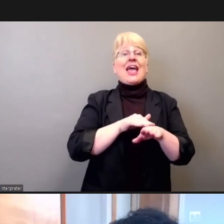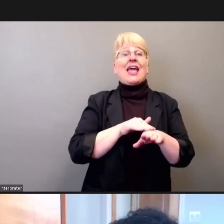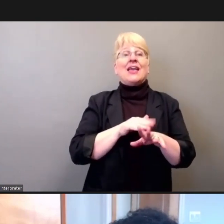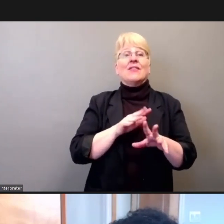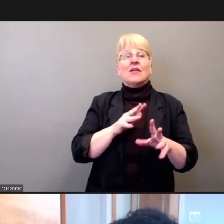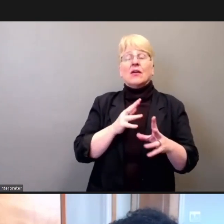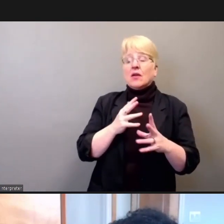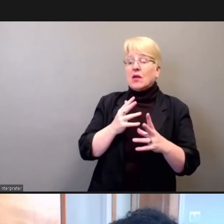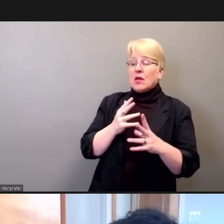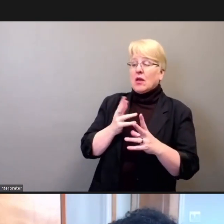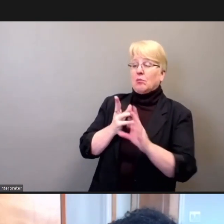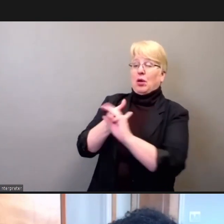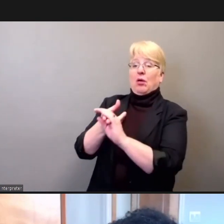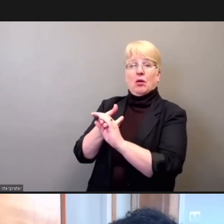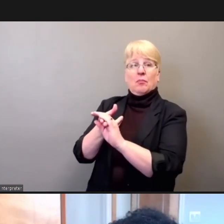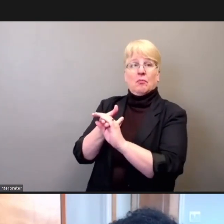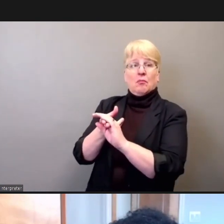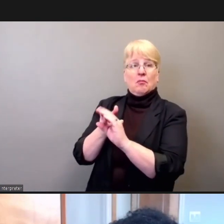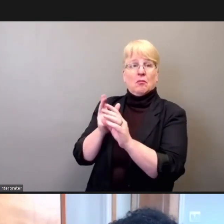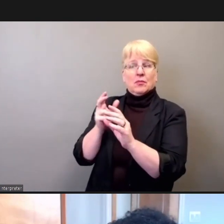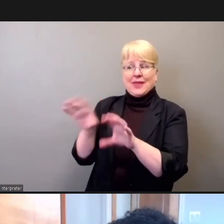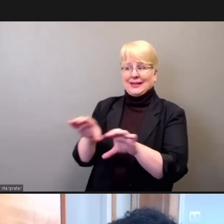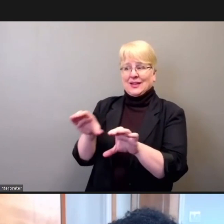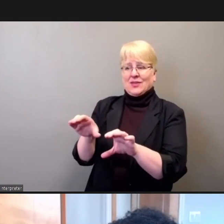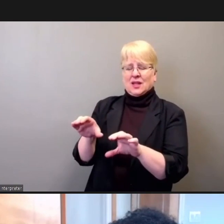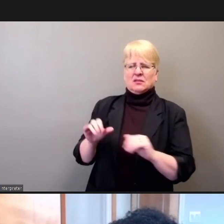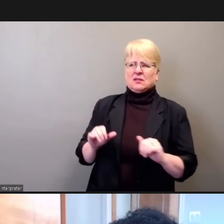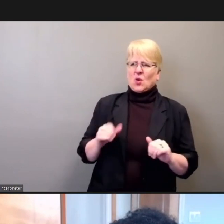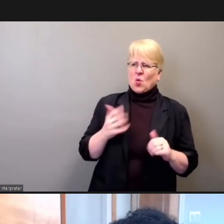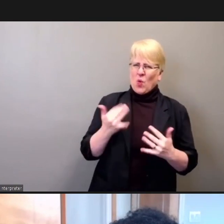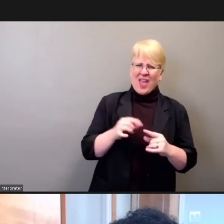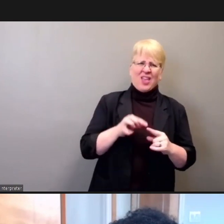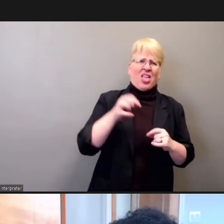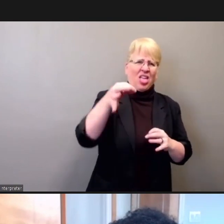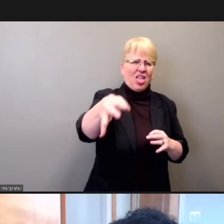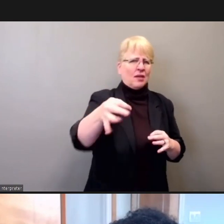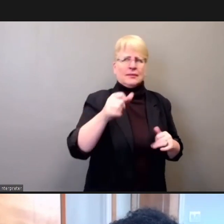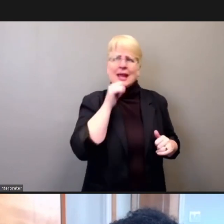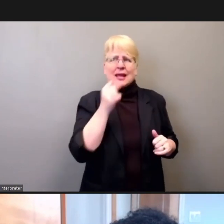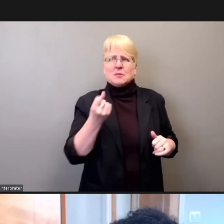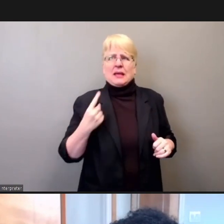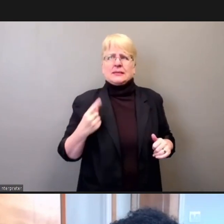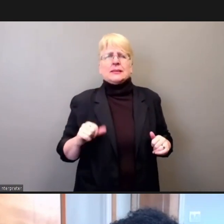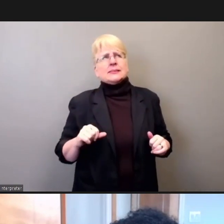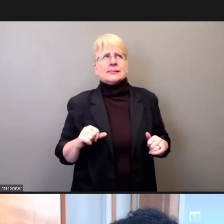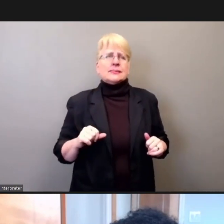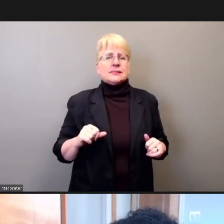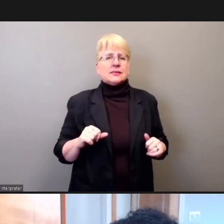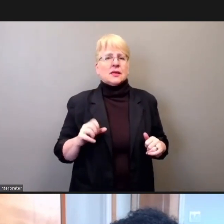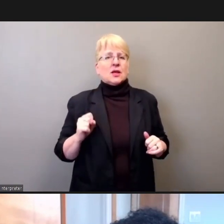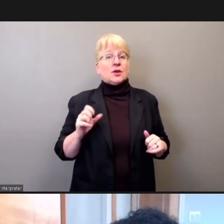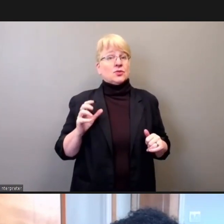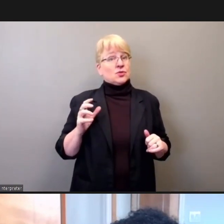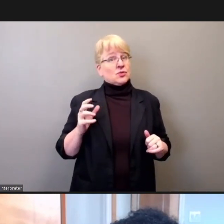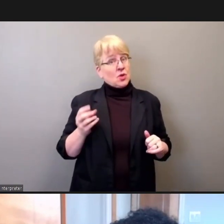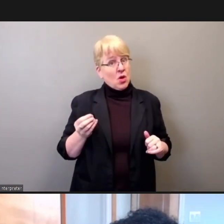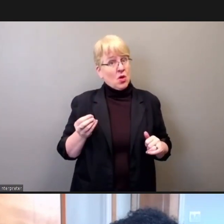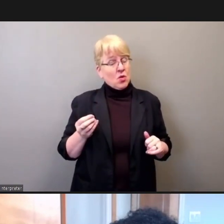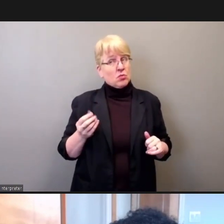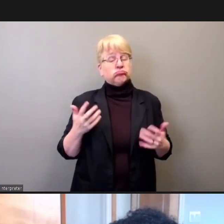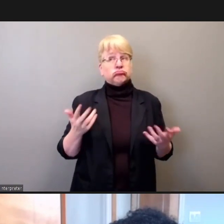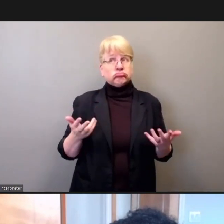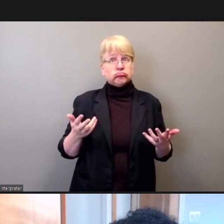make sense. The problem now is we've got folks who are, and I've made this point,